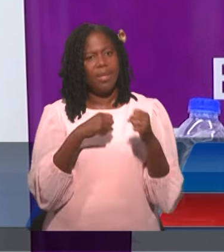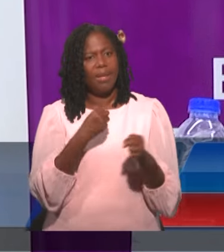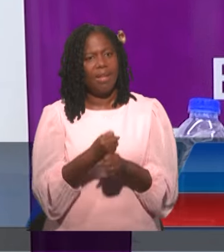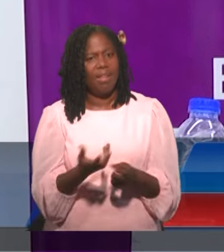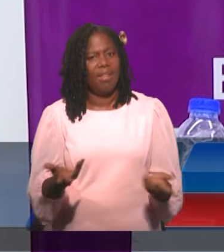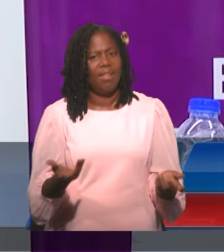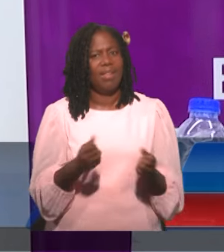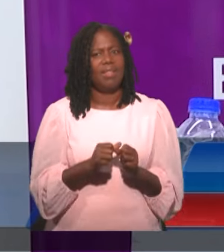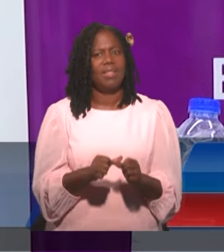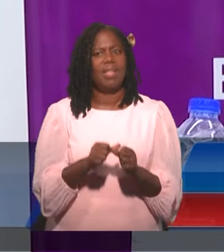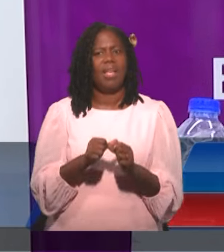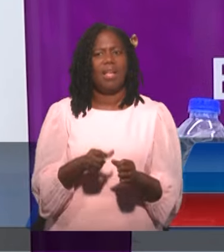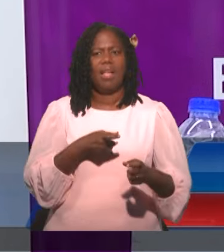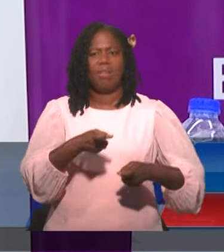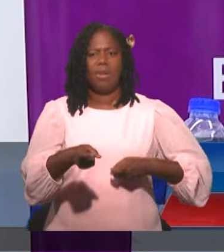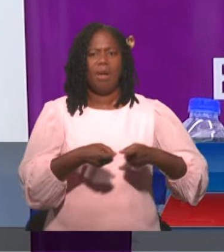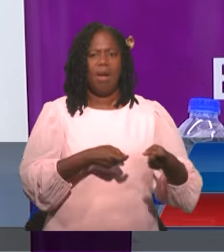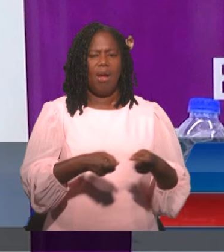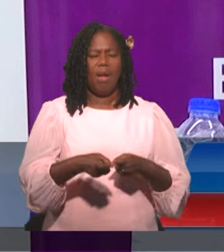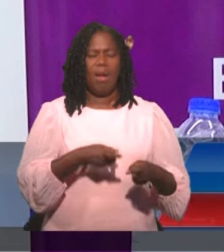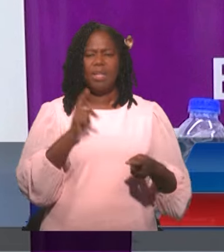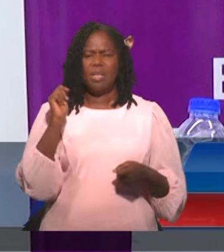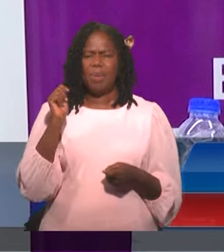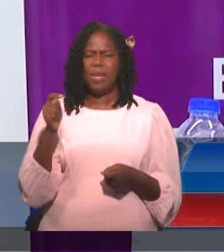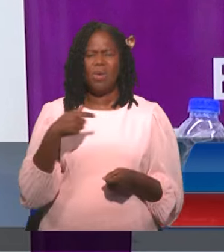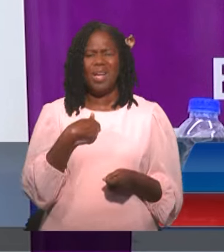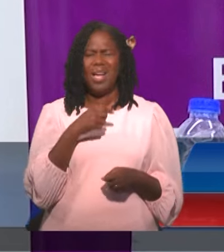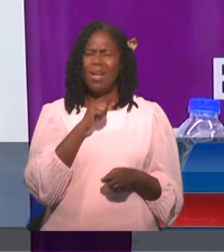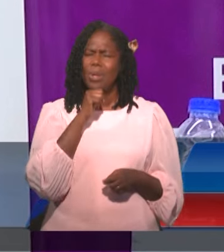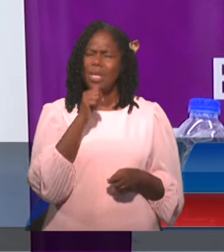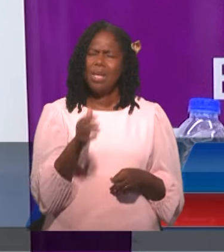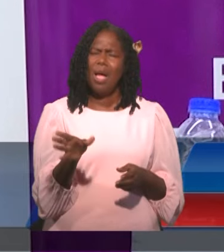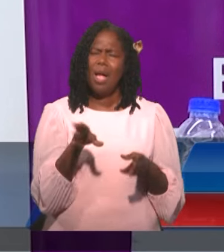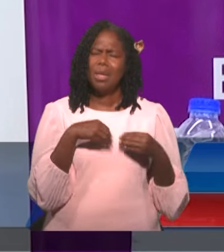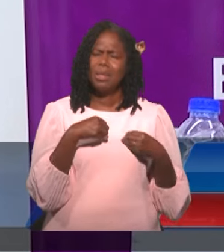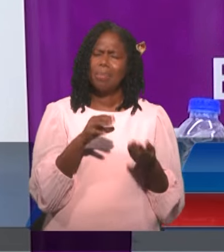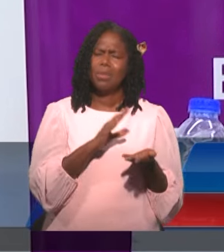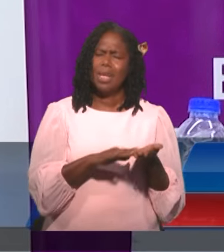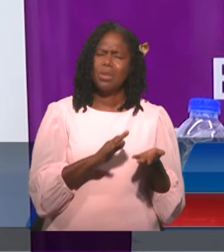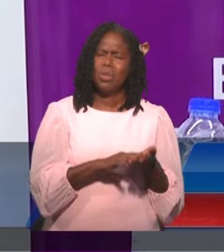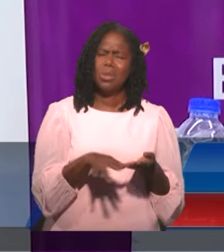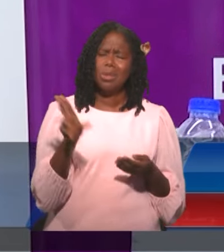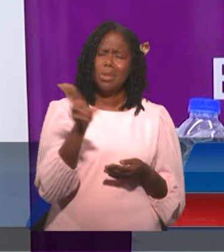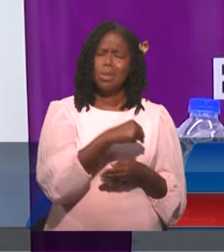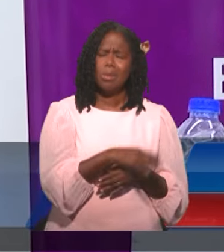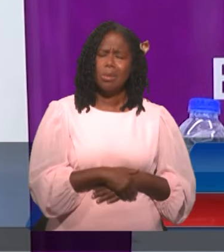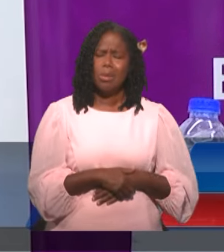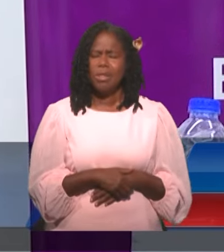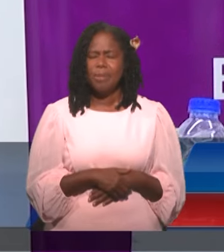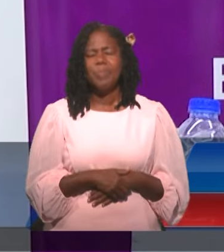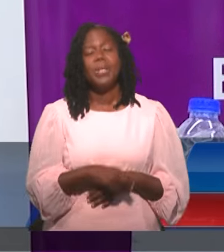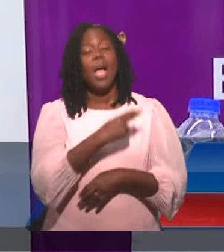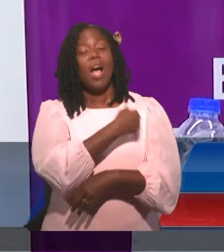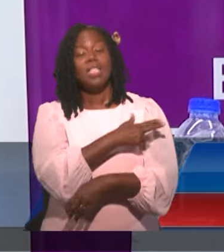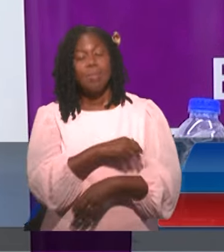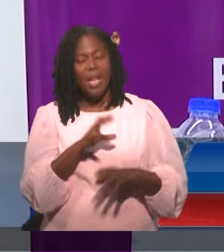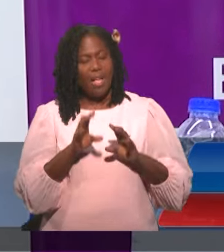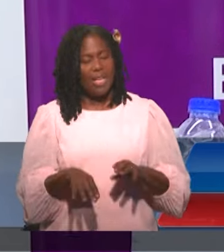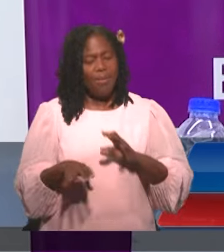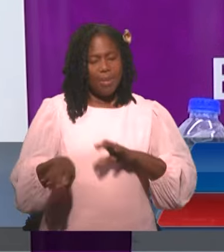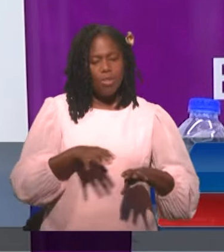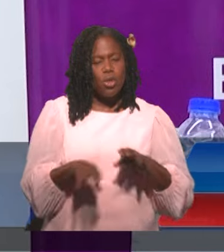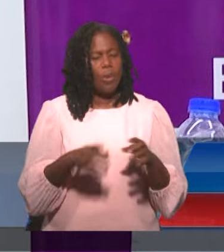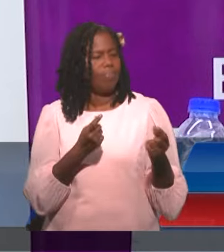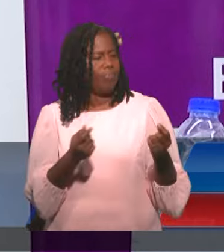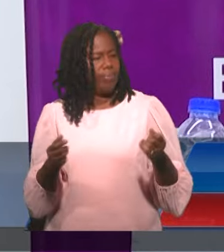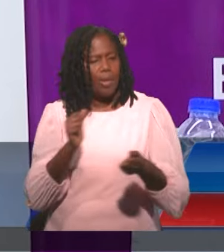into administration, I no longer buy that excuse. That hospital could have been up and running